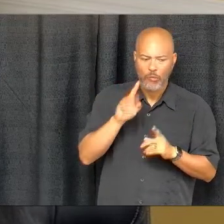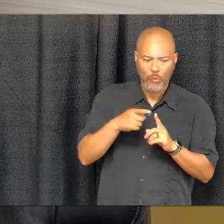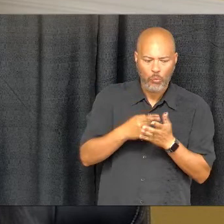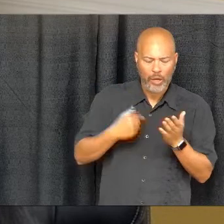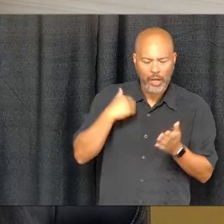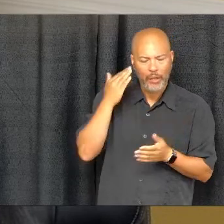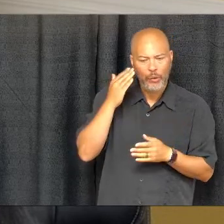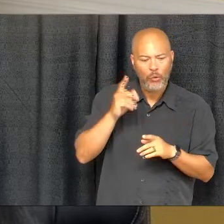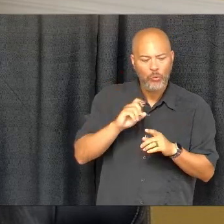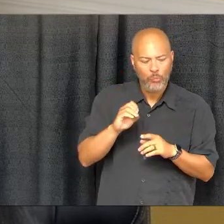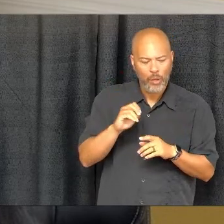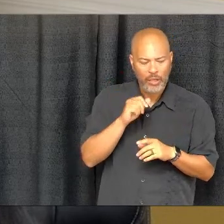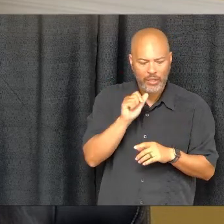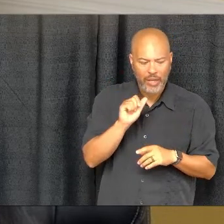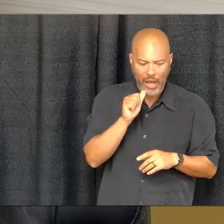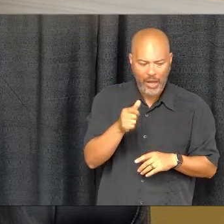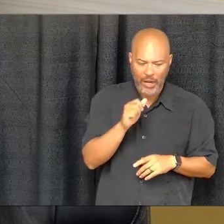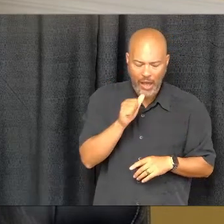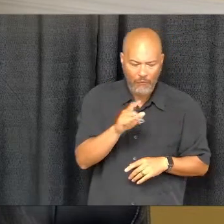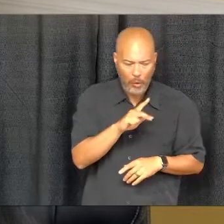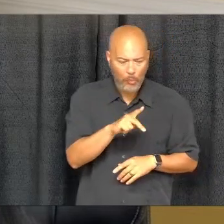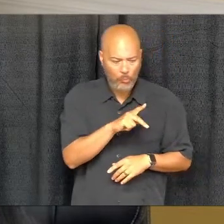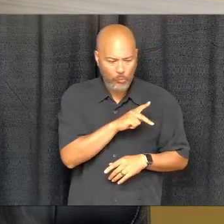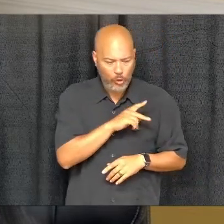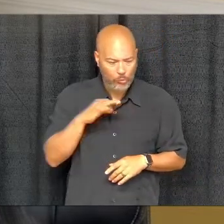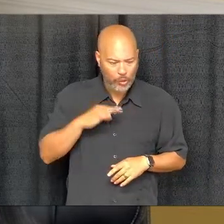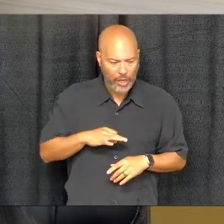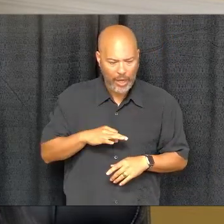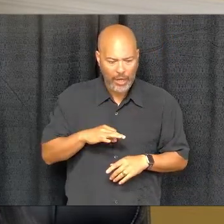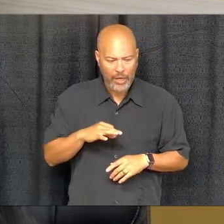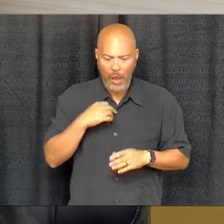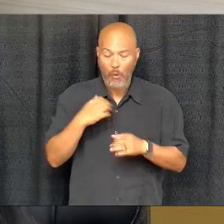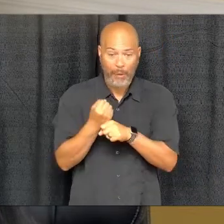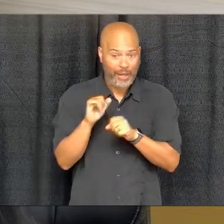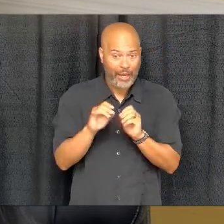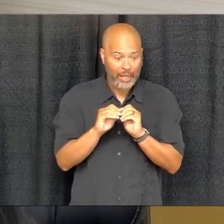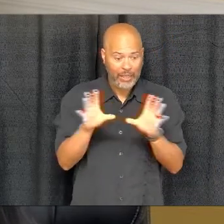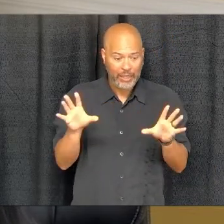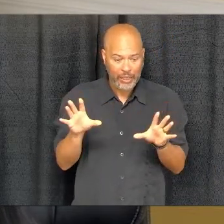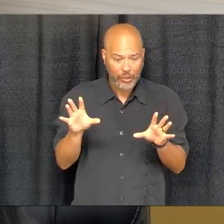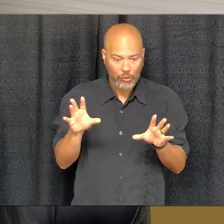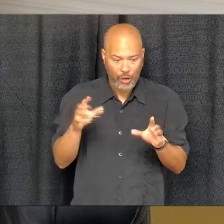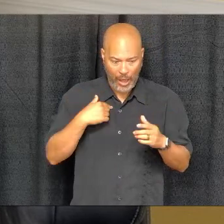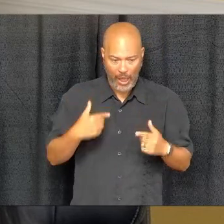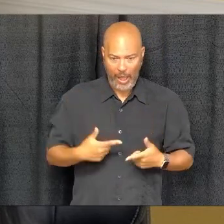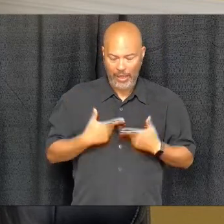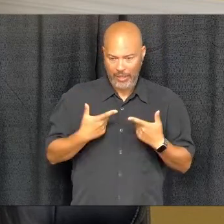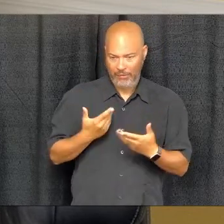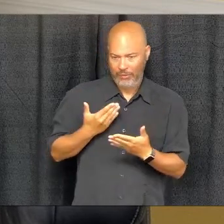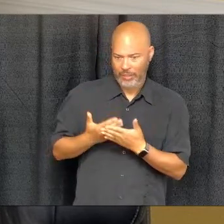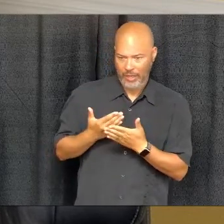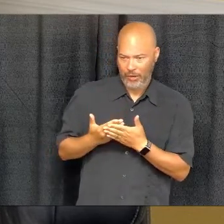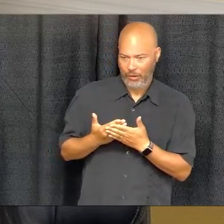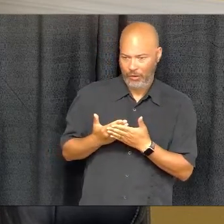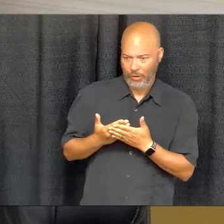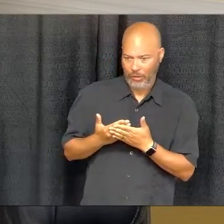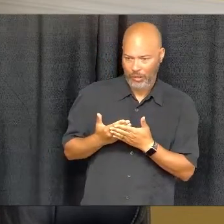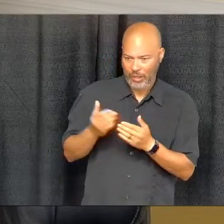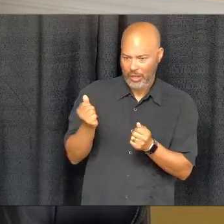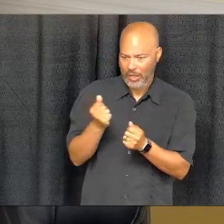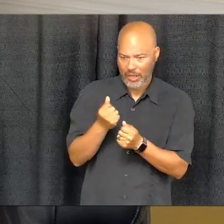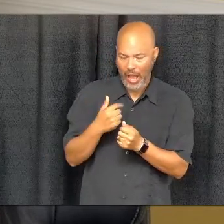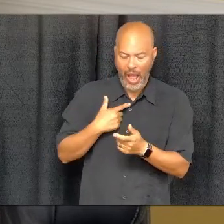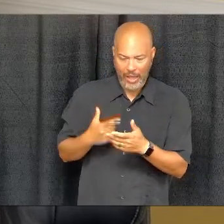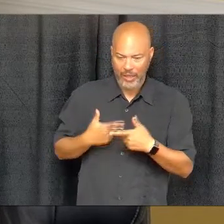like I said, it's not for personal gain. I want to make that clear because I live near anything that you can put in the